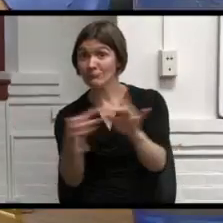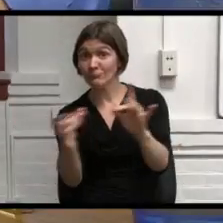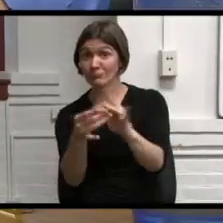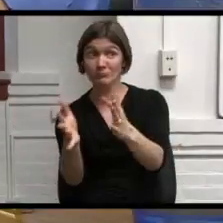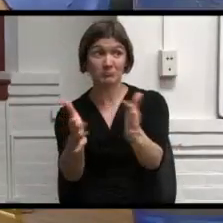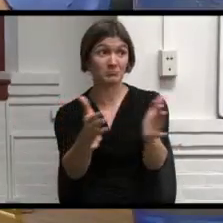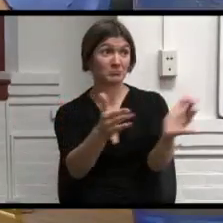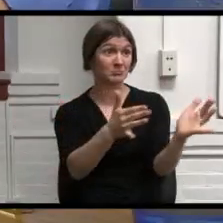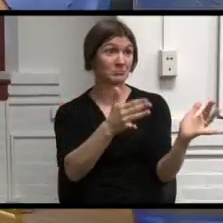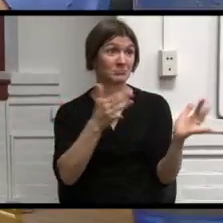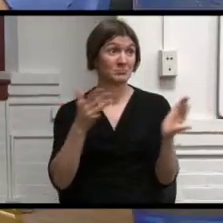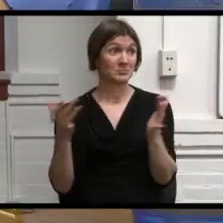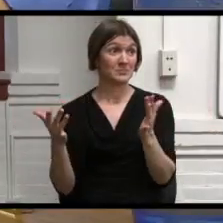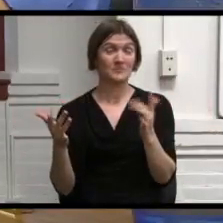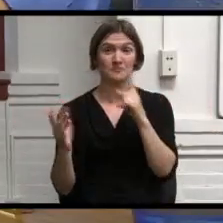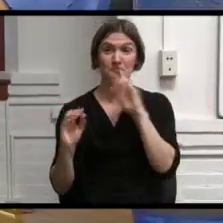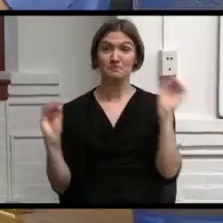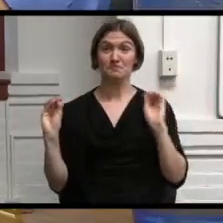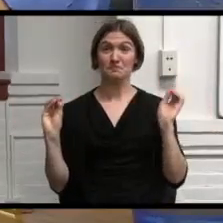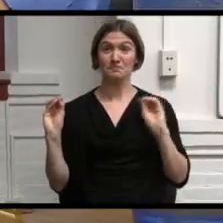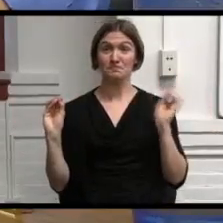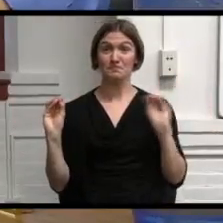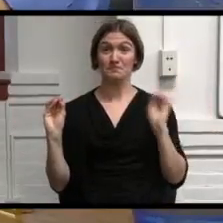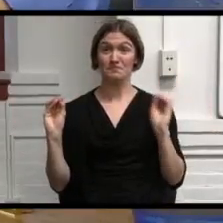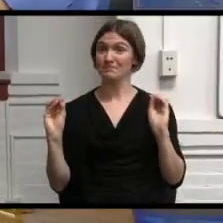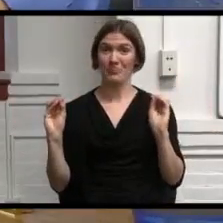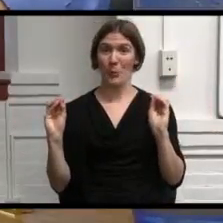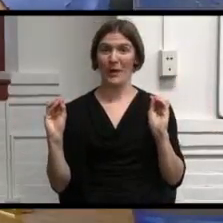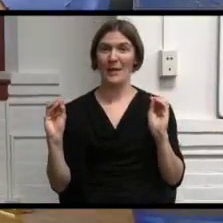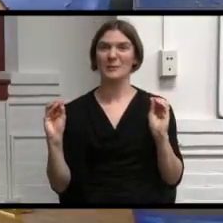something that's not on the agenda? Okay.